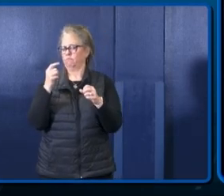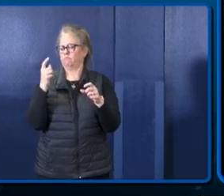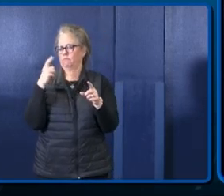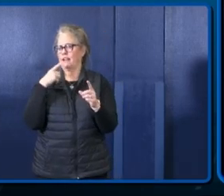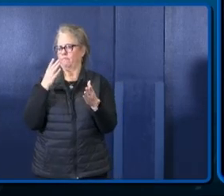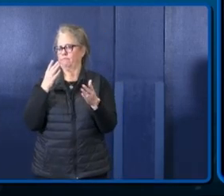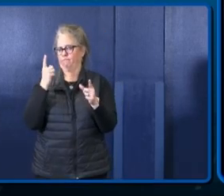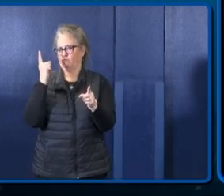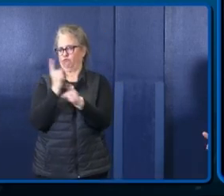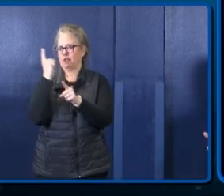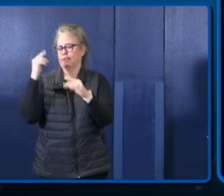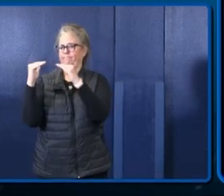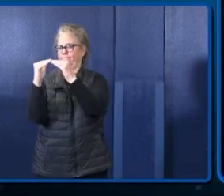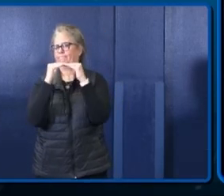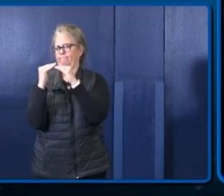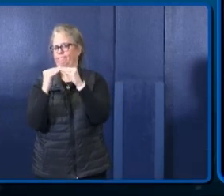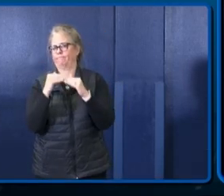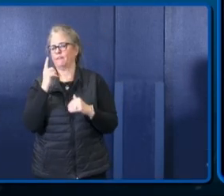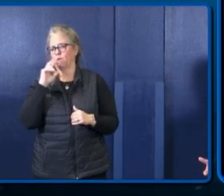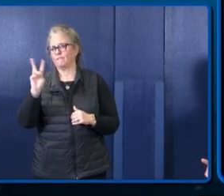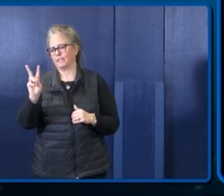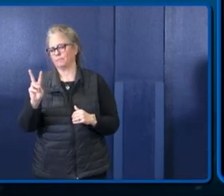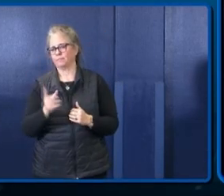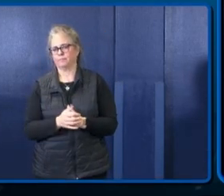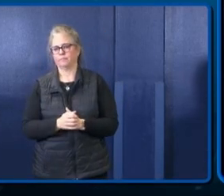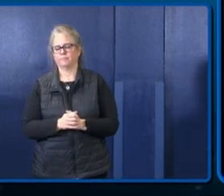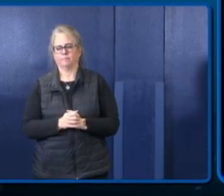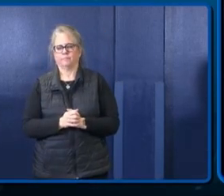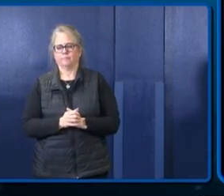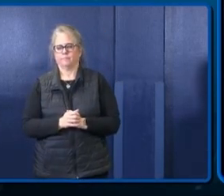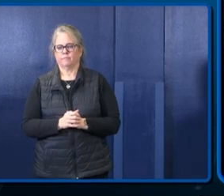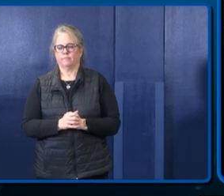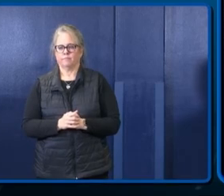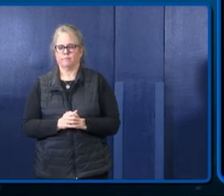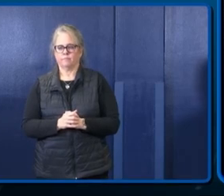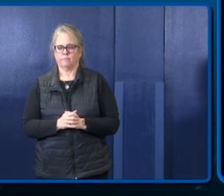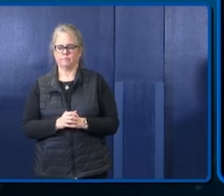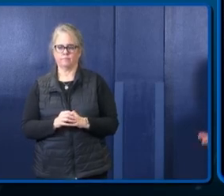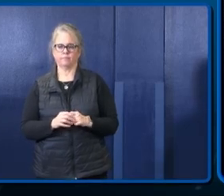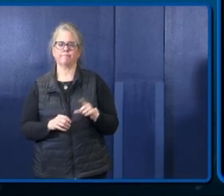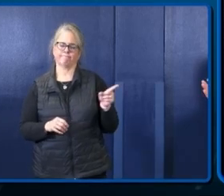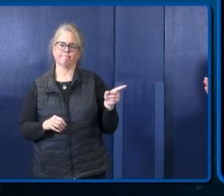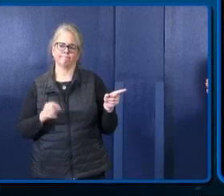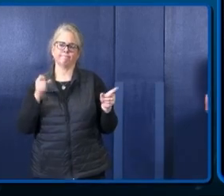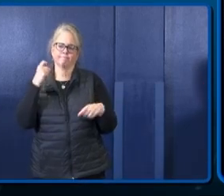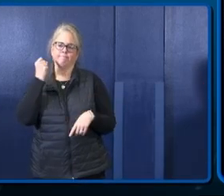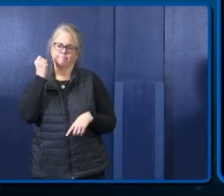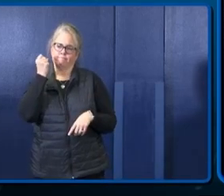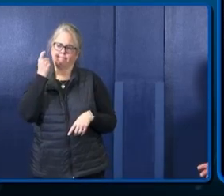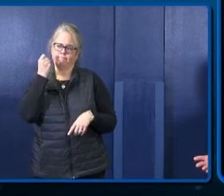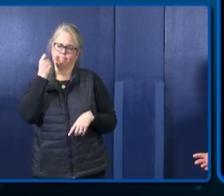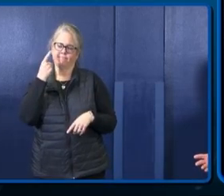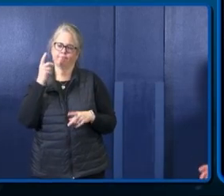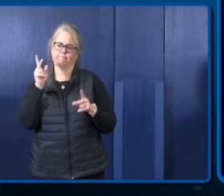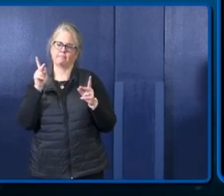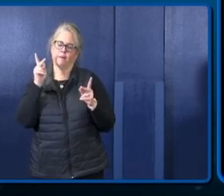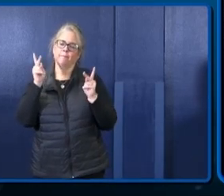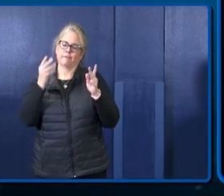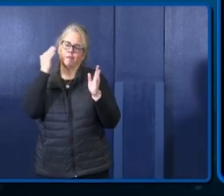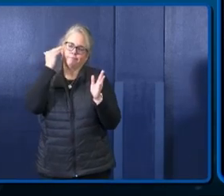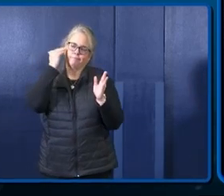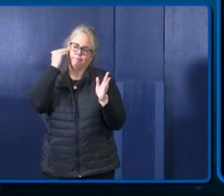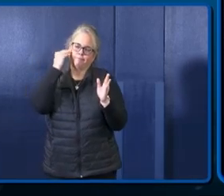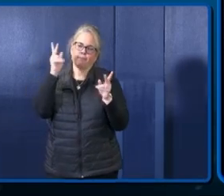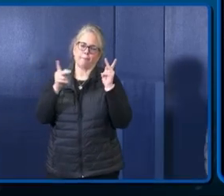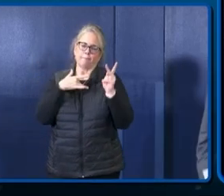the qualification of everybody that's charged with crimes is presumed innocent until proven guilty beyond reasonable doubt. With that, I'll ask any other questions? I do have one more